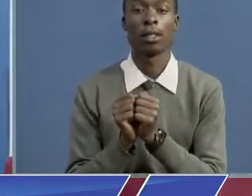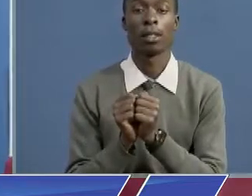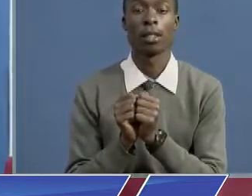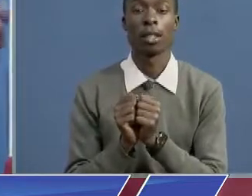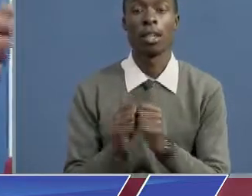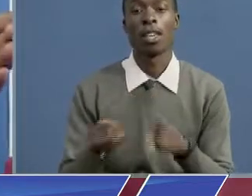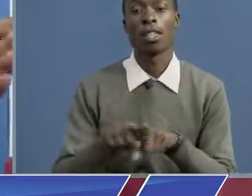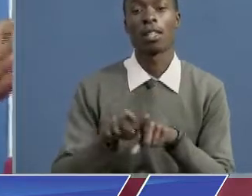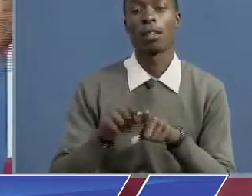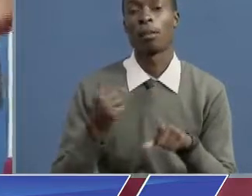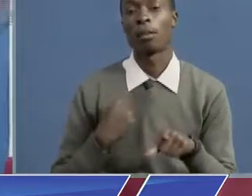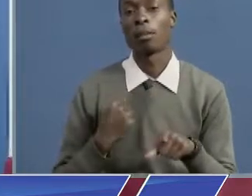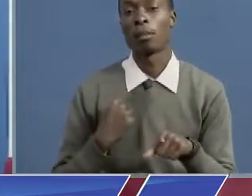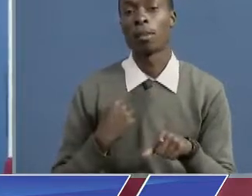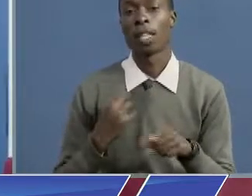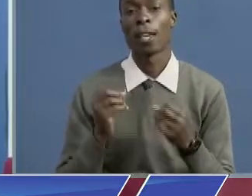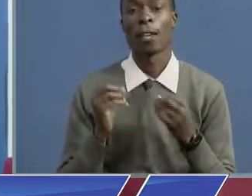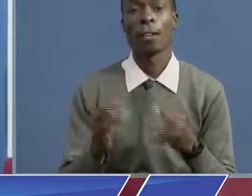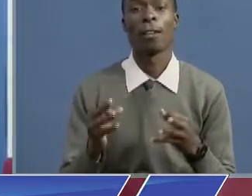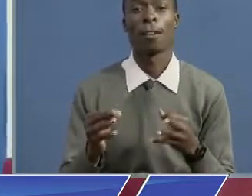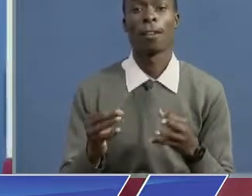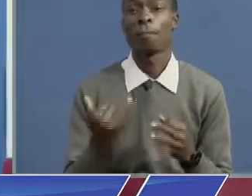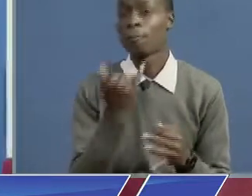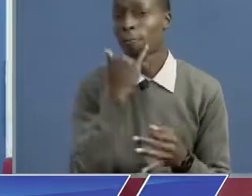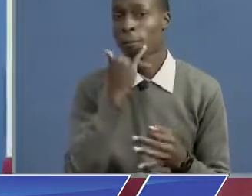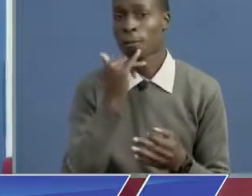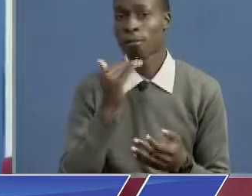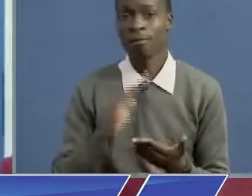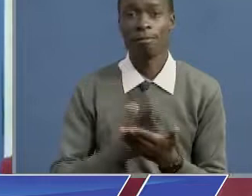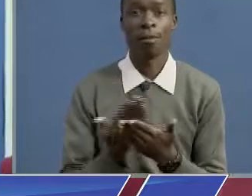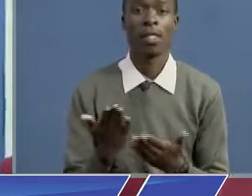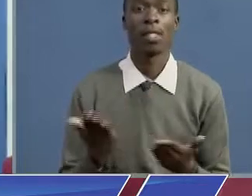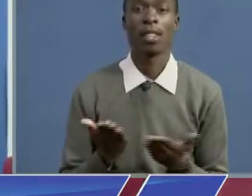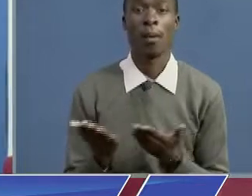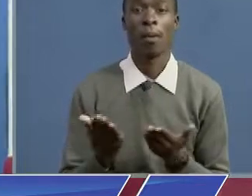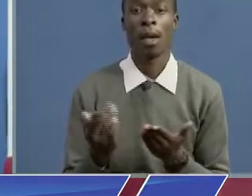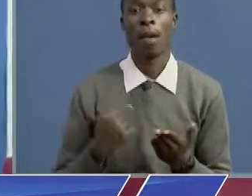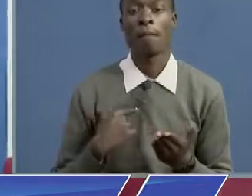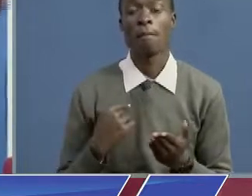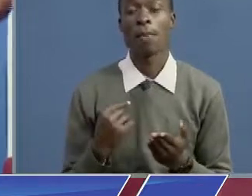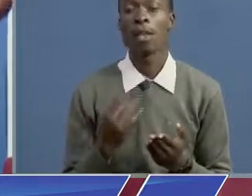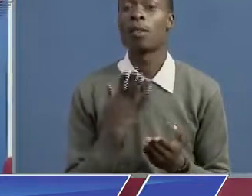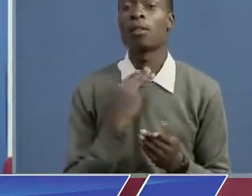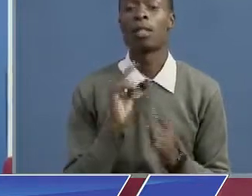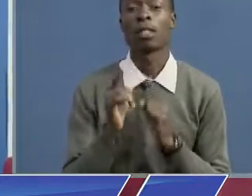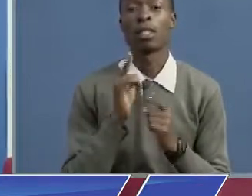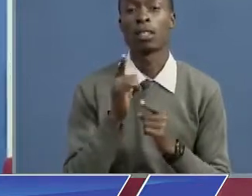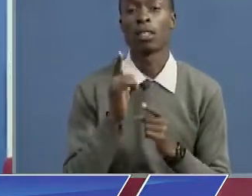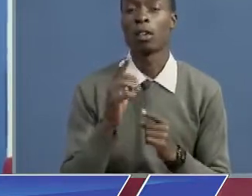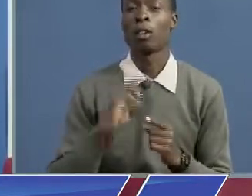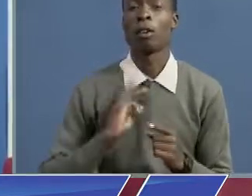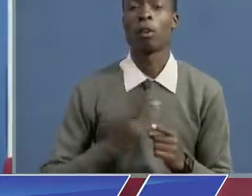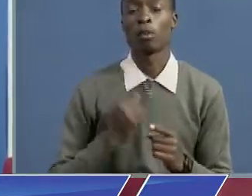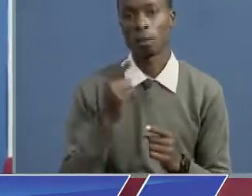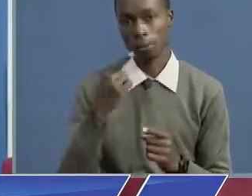Na mimi kama kumetokea makosa mahali, mimi nataka niwaambie